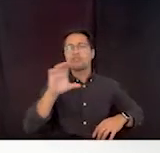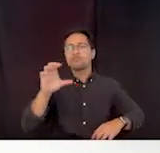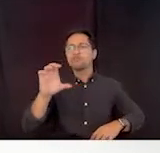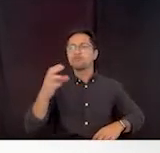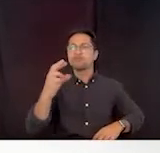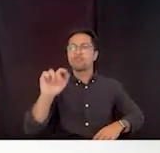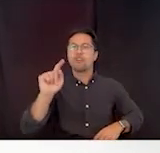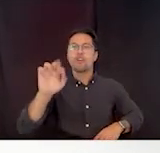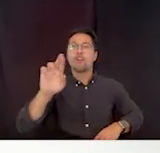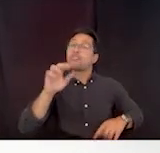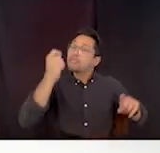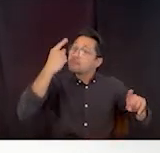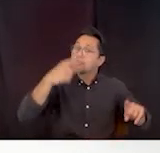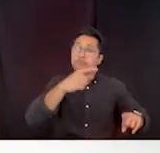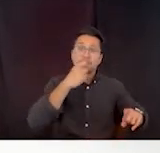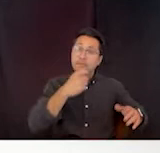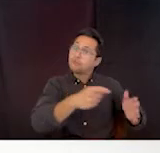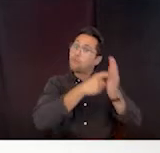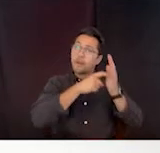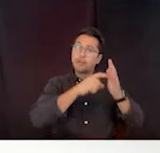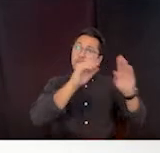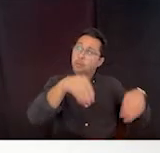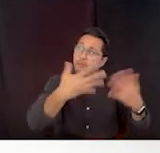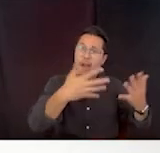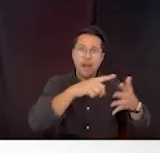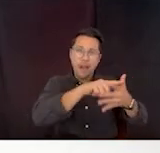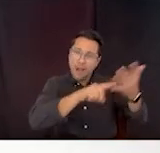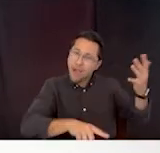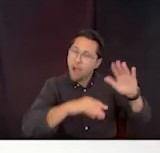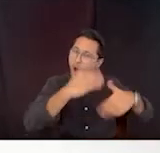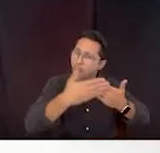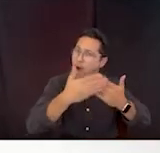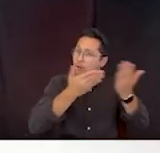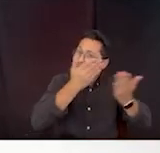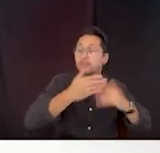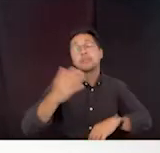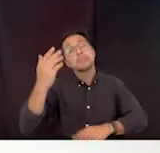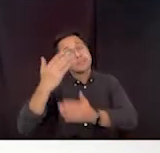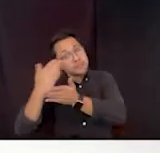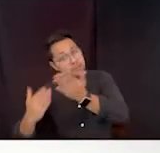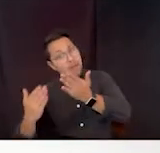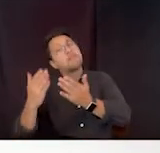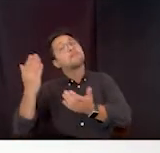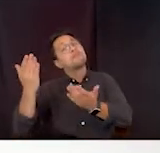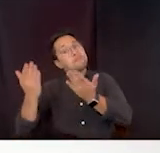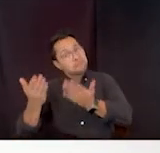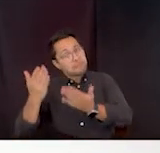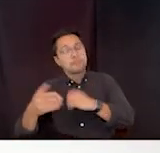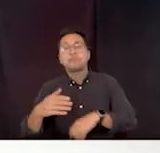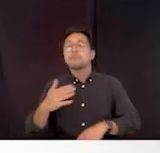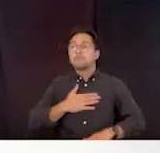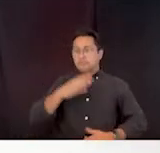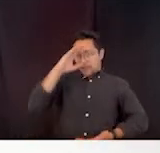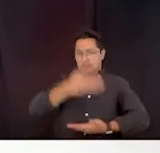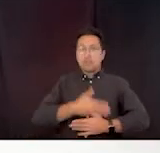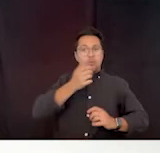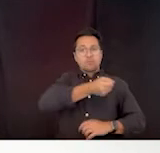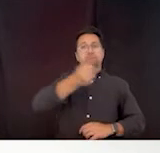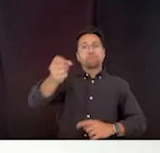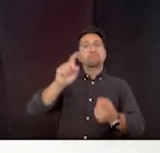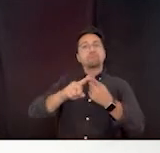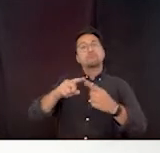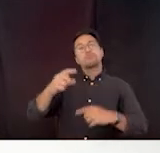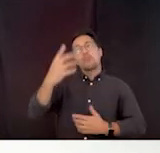they aren't obligated to provide all the services on that IEP. Some might. My son is going to be going to an autism charter school in the